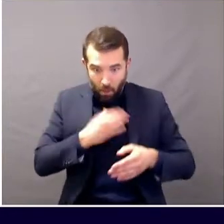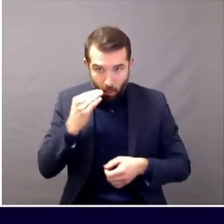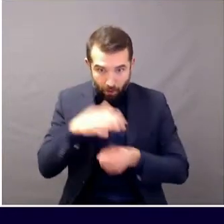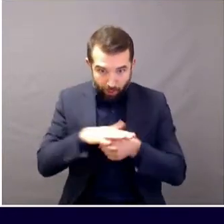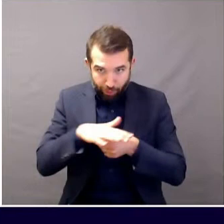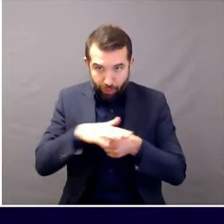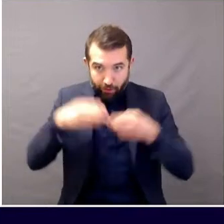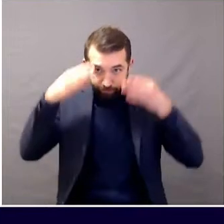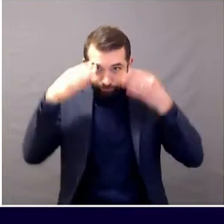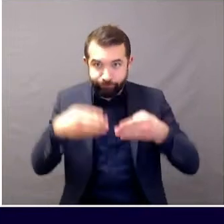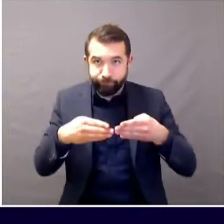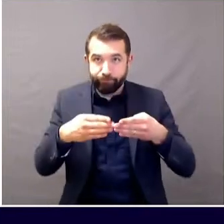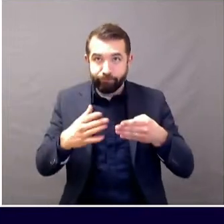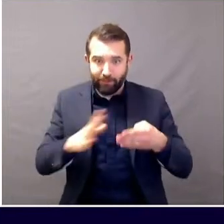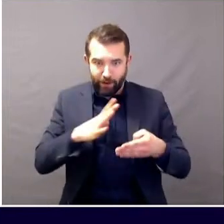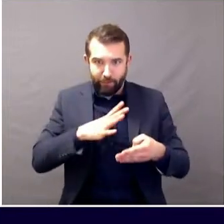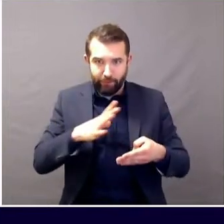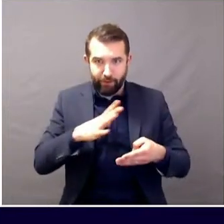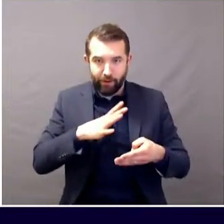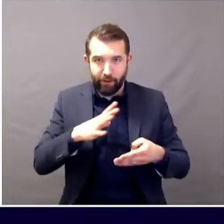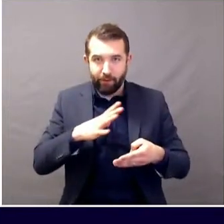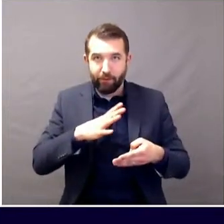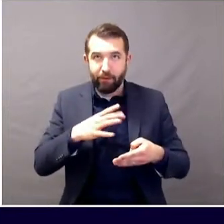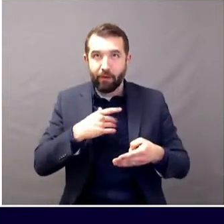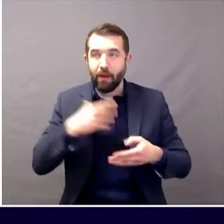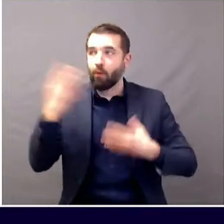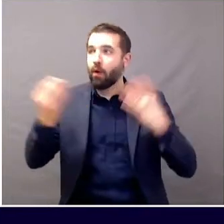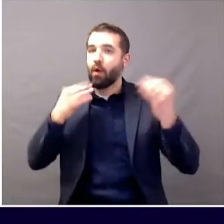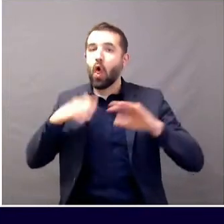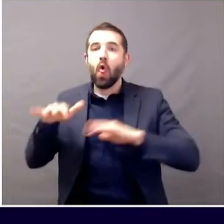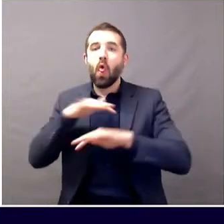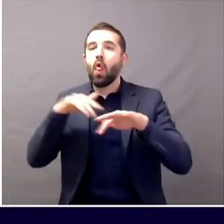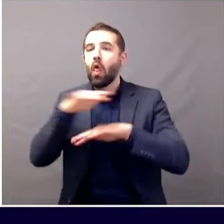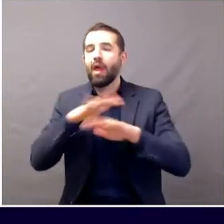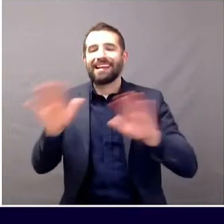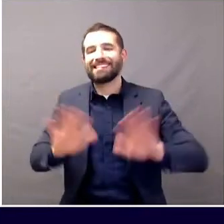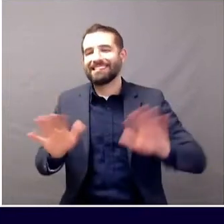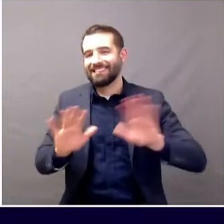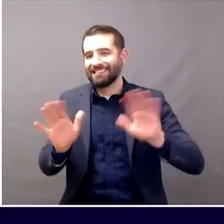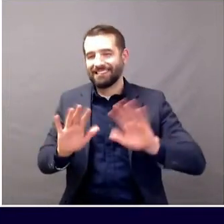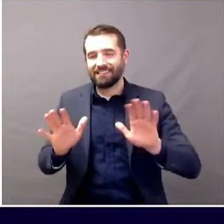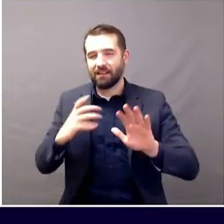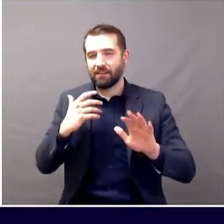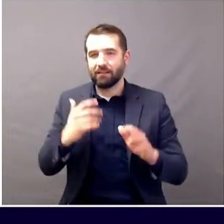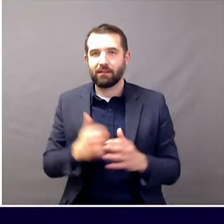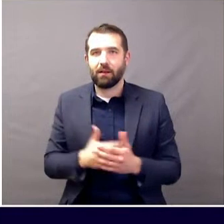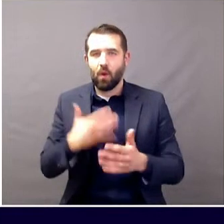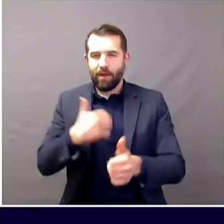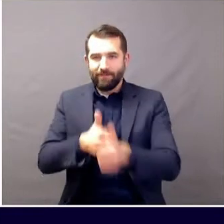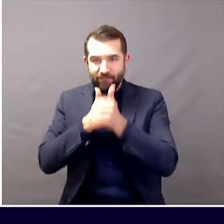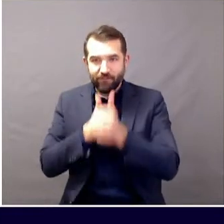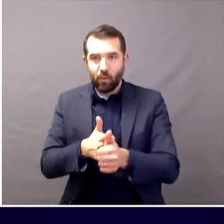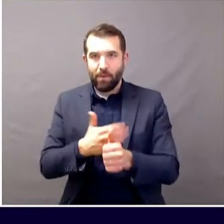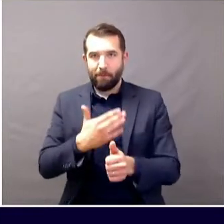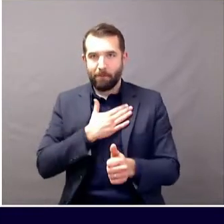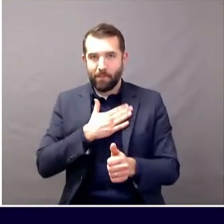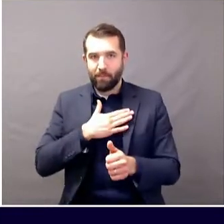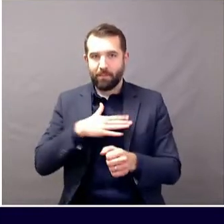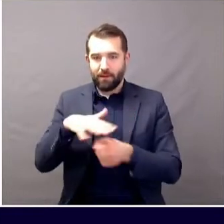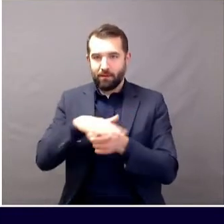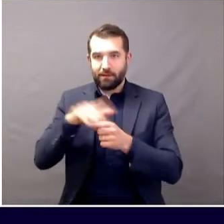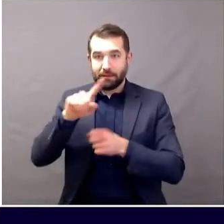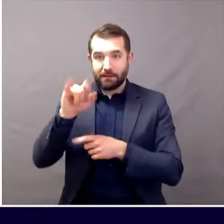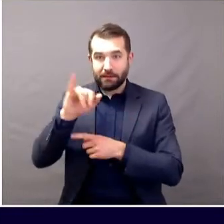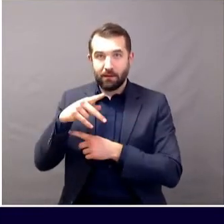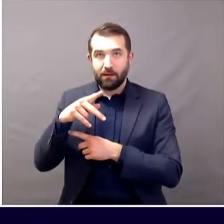of security. So not having people say, well, in my zip code, there's only been 7 cases, so it's fine for me to do whatever